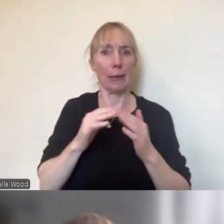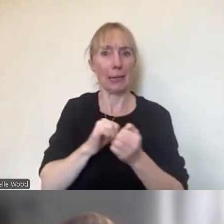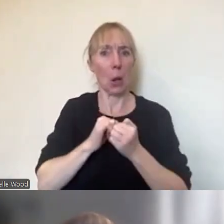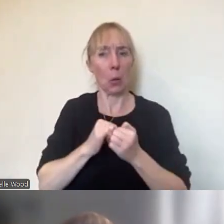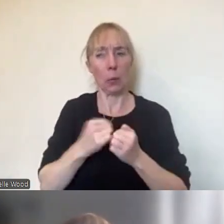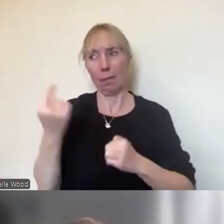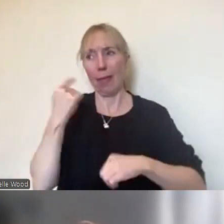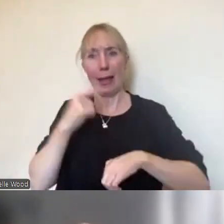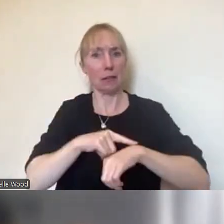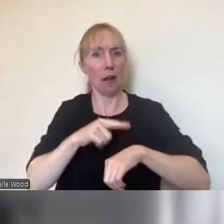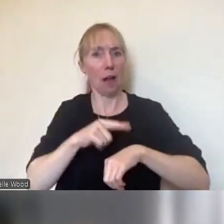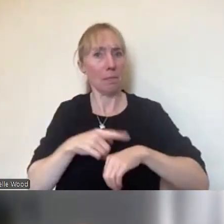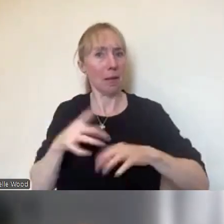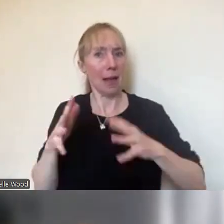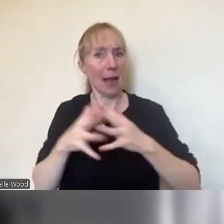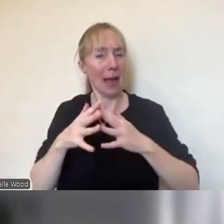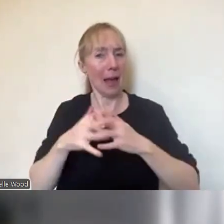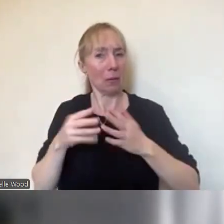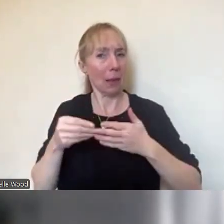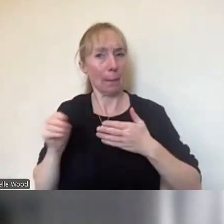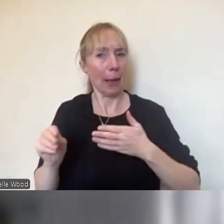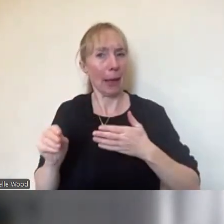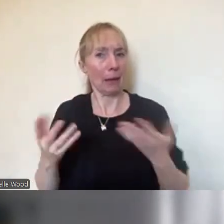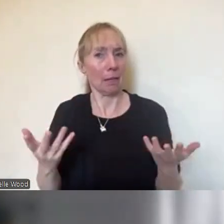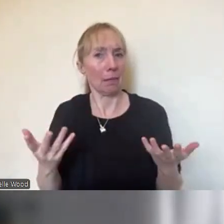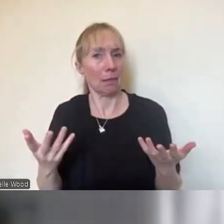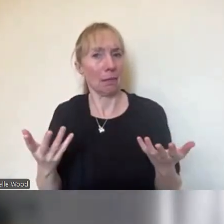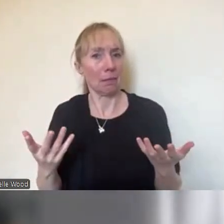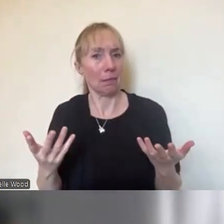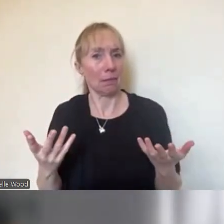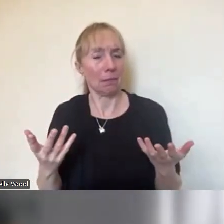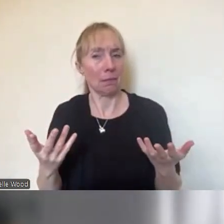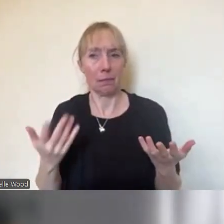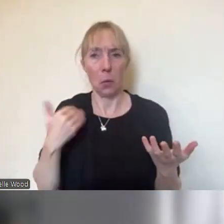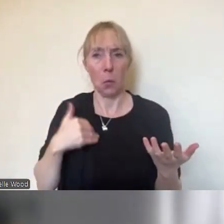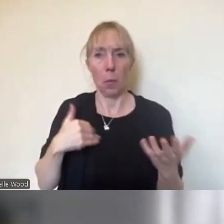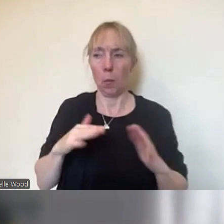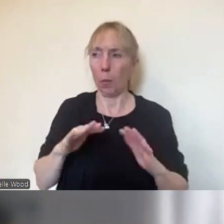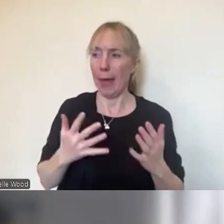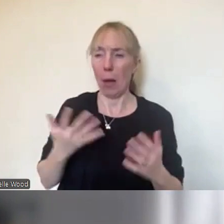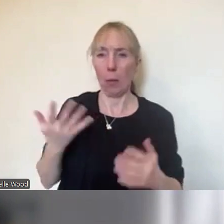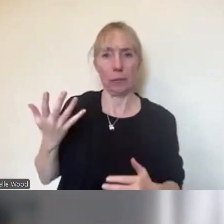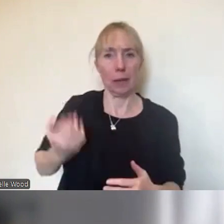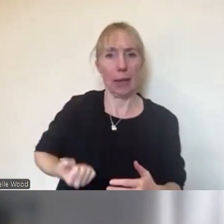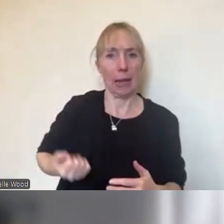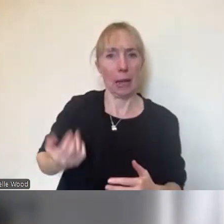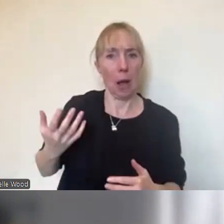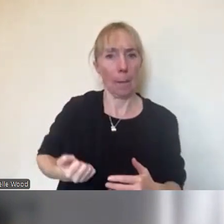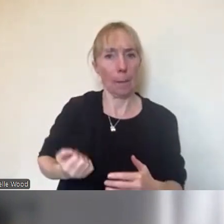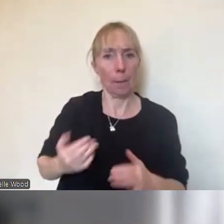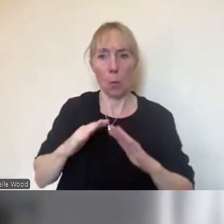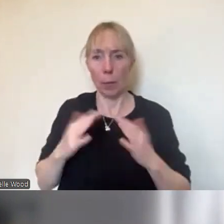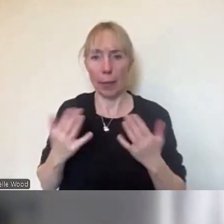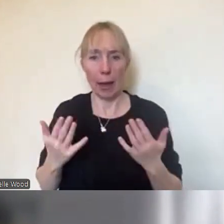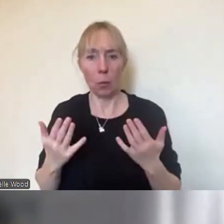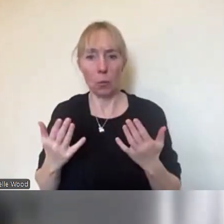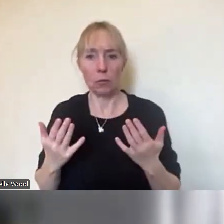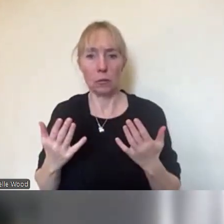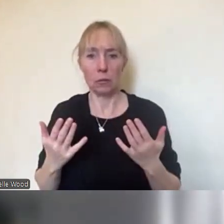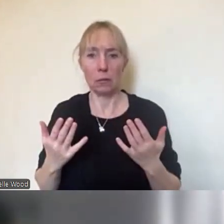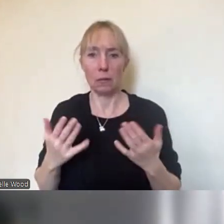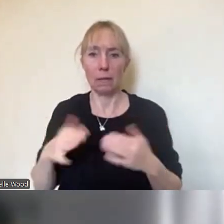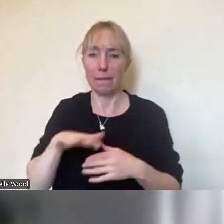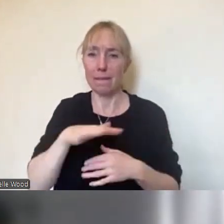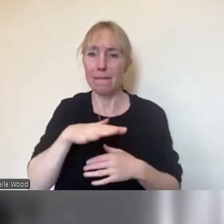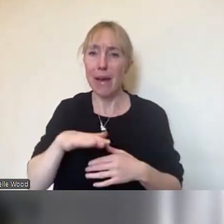And so how would, say, a woman without an income and without family